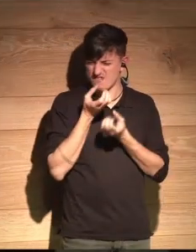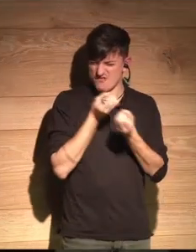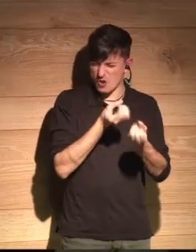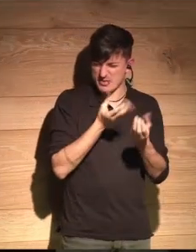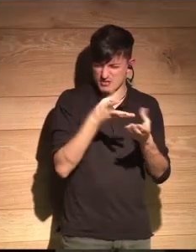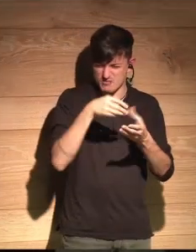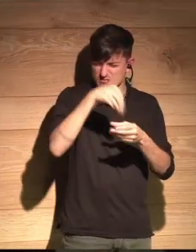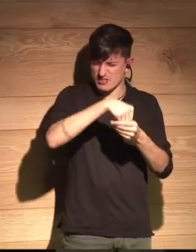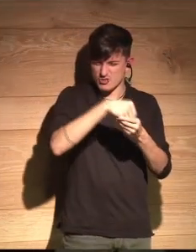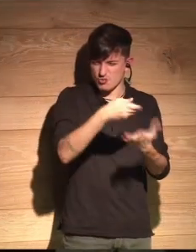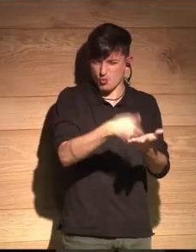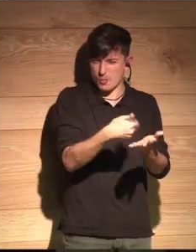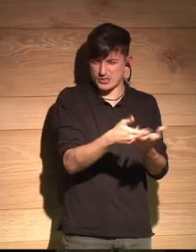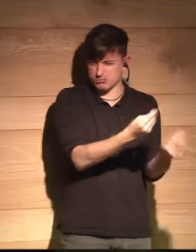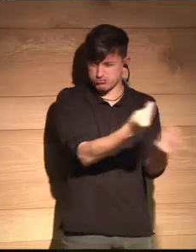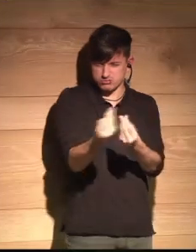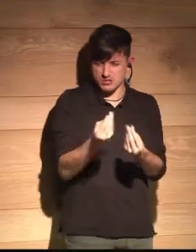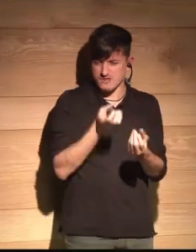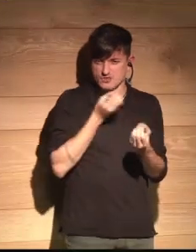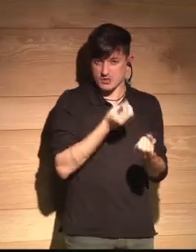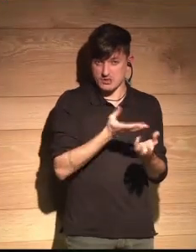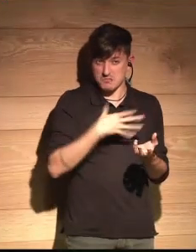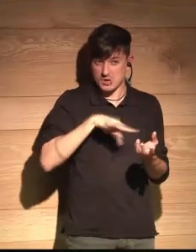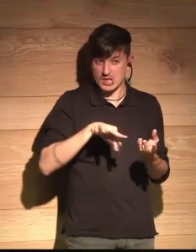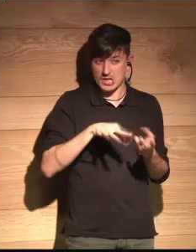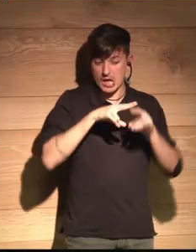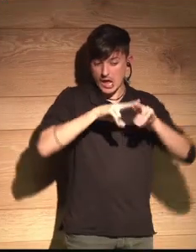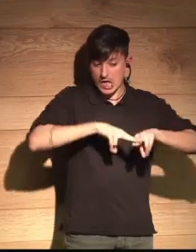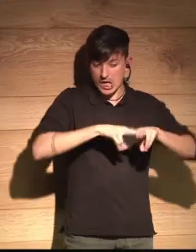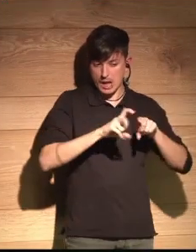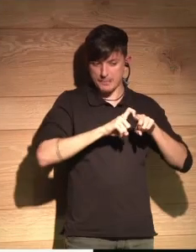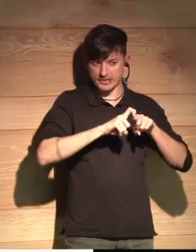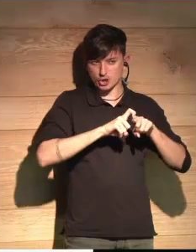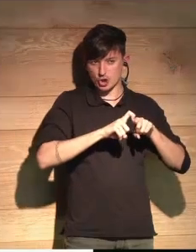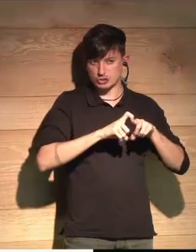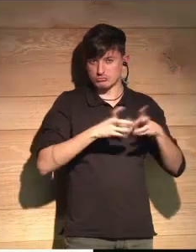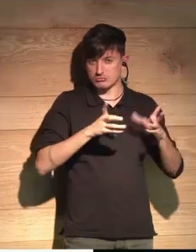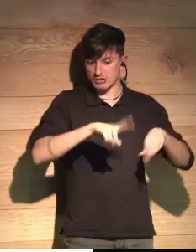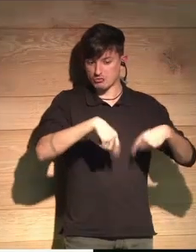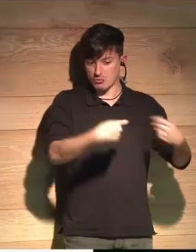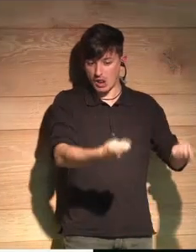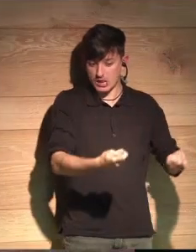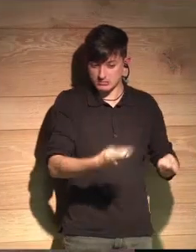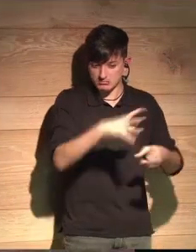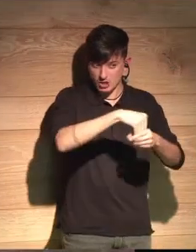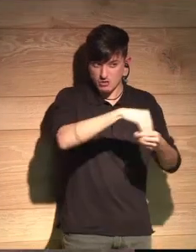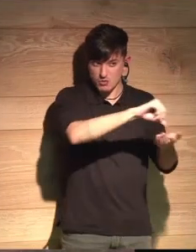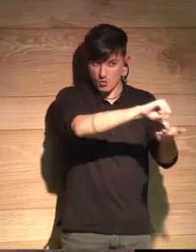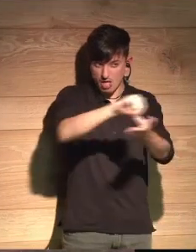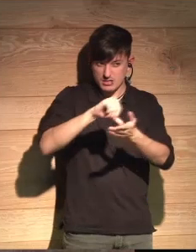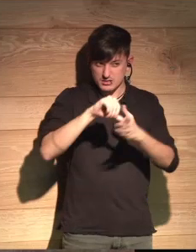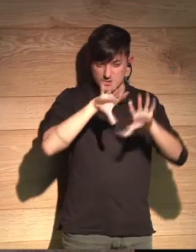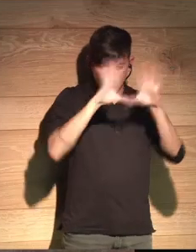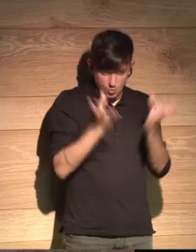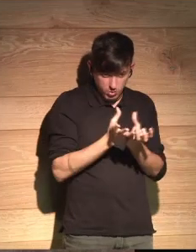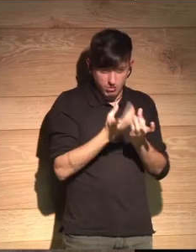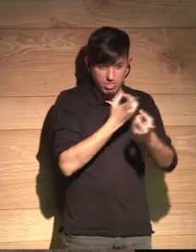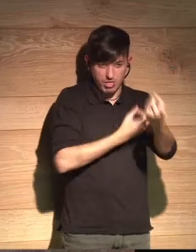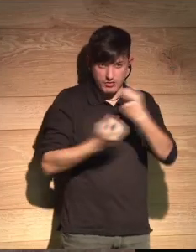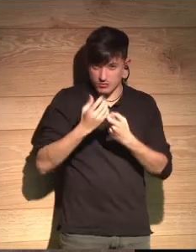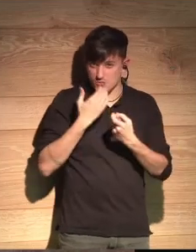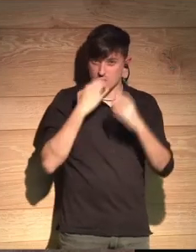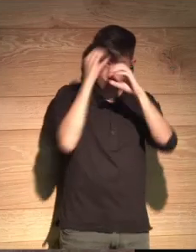We can also look at nature in cities. And we've been mapping nature in cities all over the world. Again, you can get data from Google. That's data that